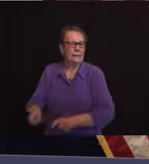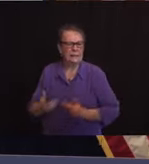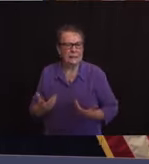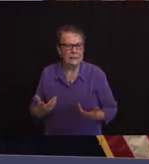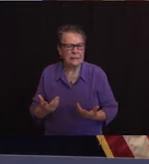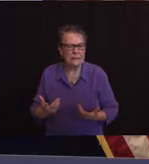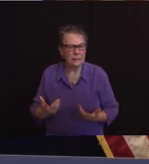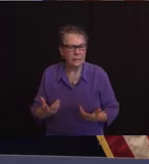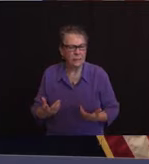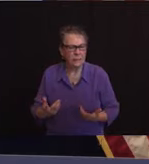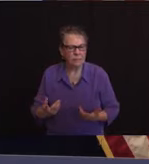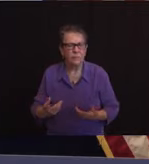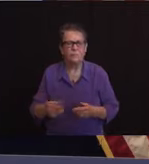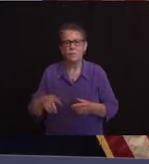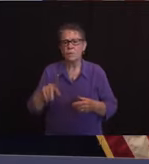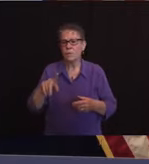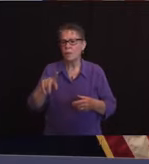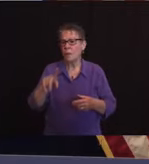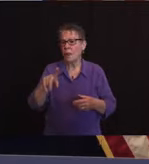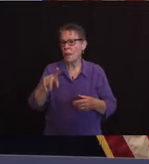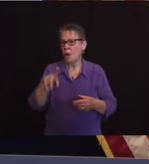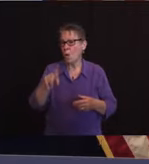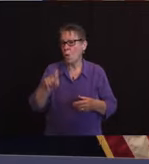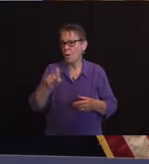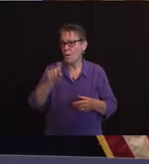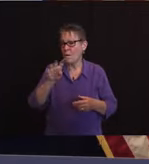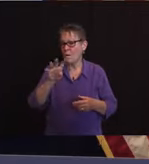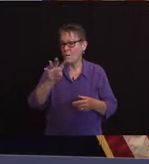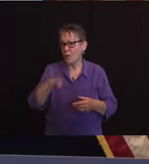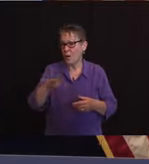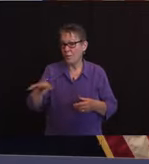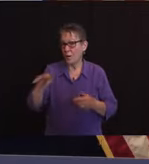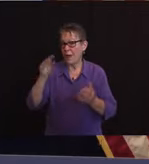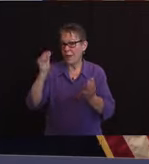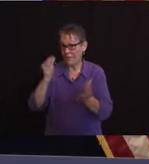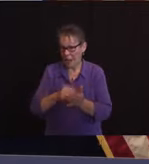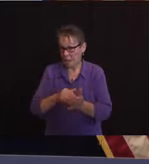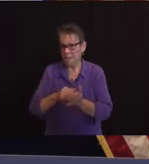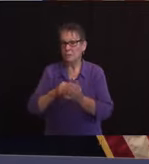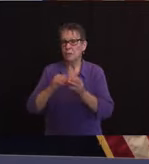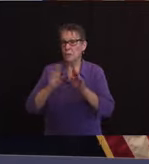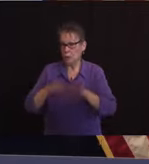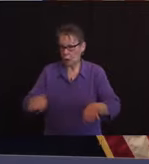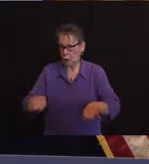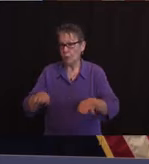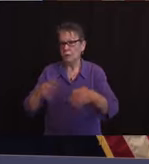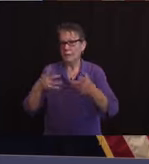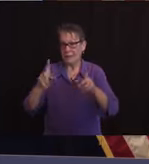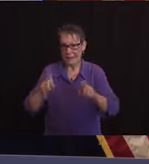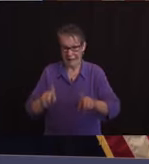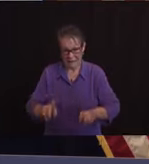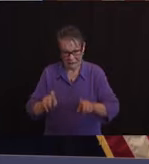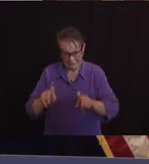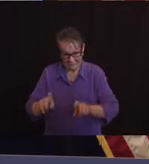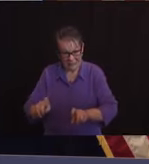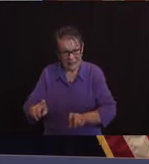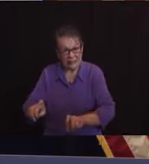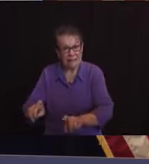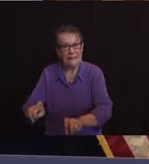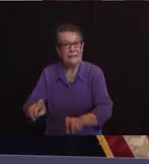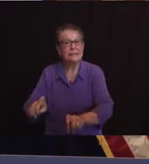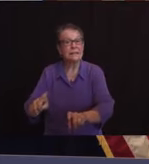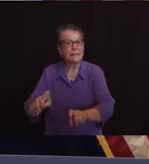3,348, or 2.8%, had elevated blood lead levels. That is an increase